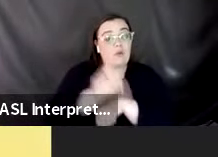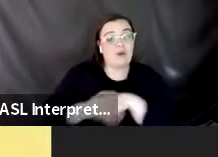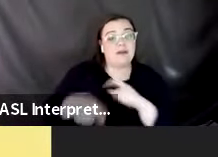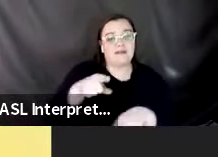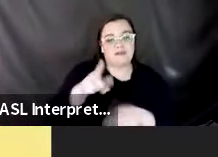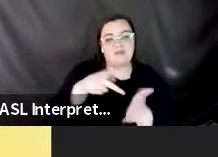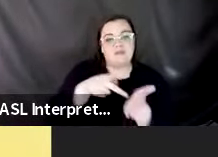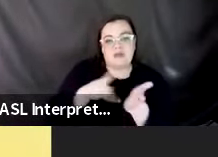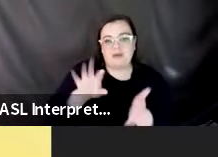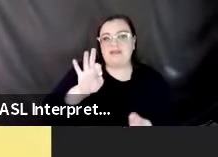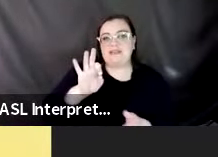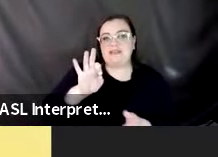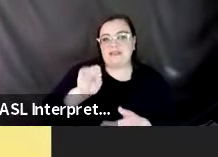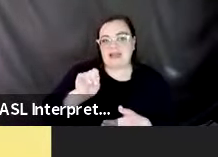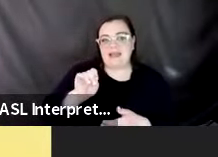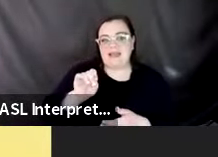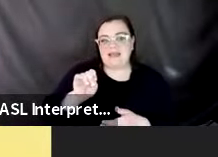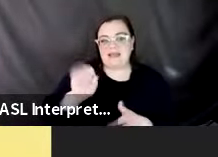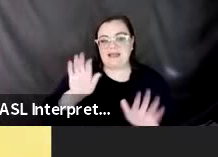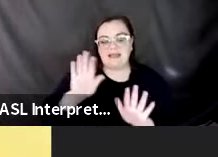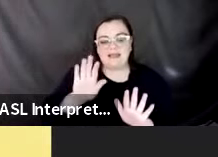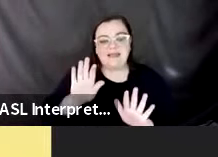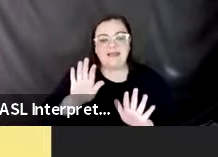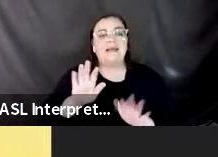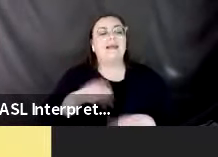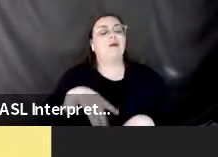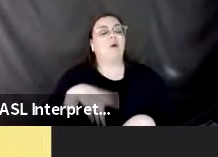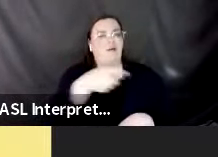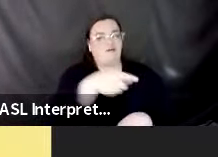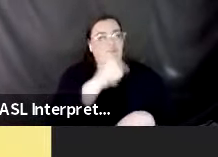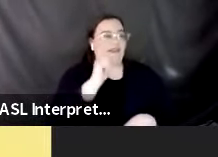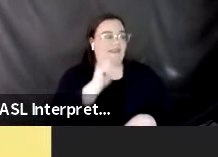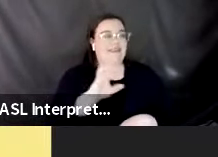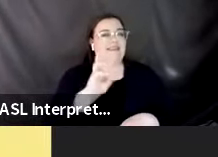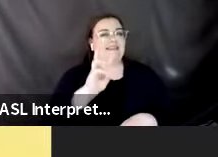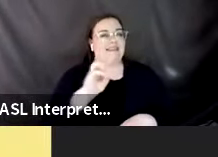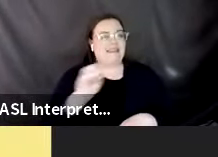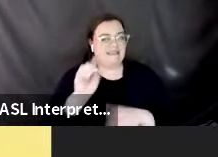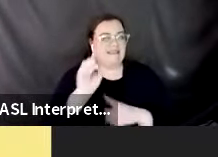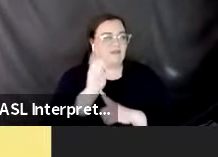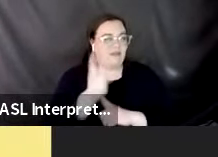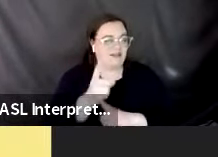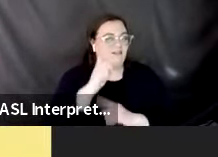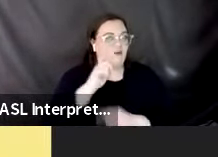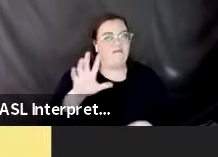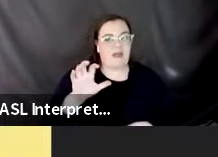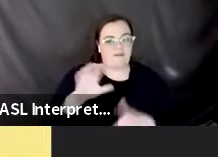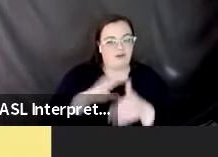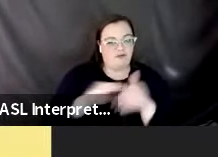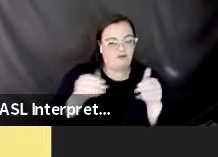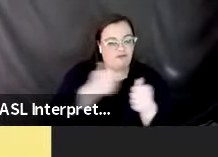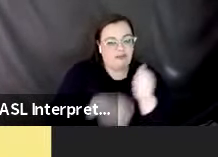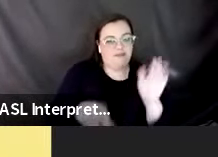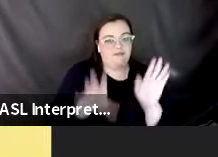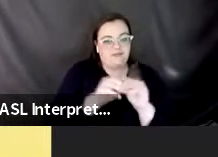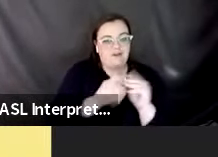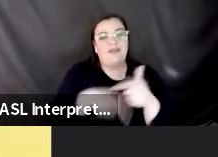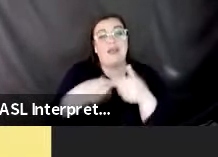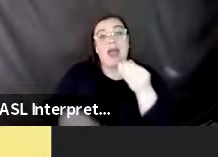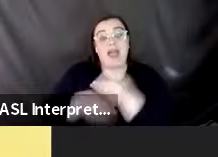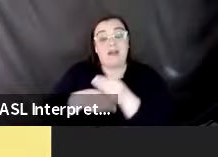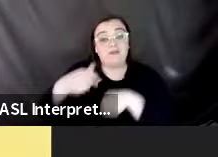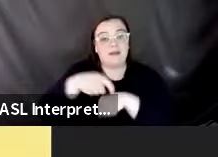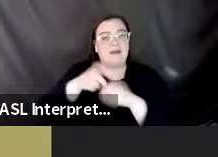90-minute increments. I'm sorry, under AudioFlex, it's 60 minutes at $500 per session, and any additional time is paid in